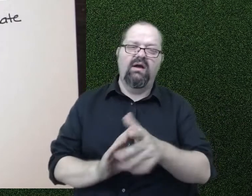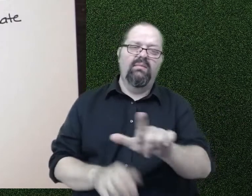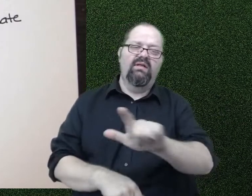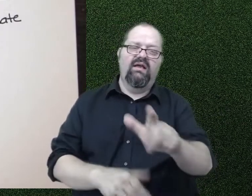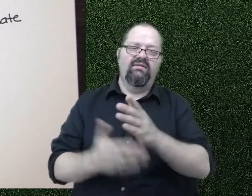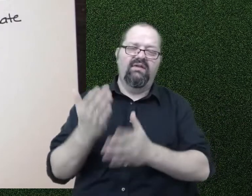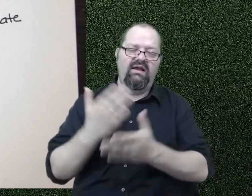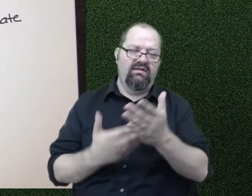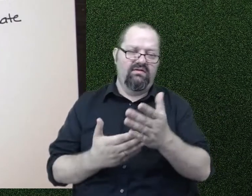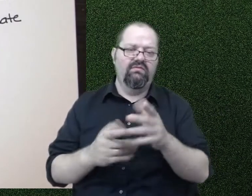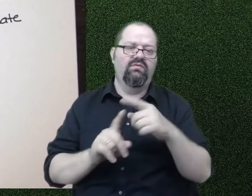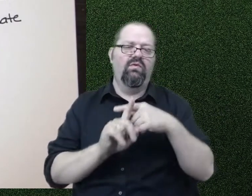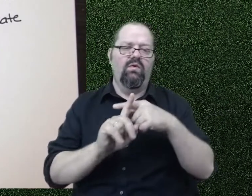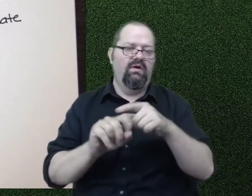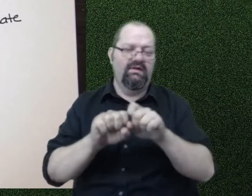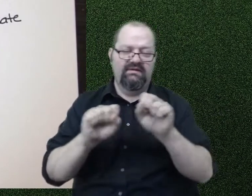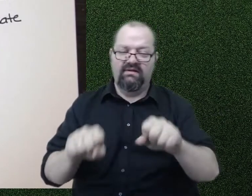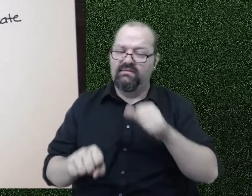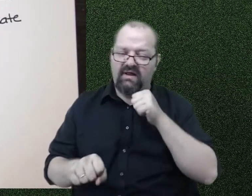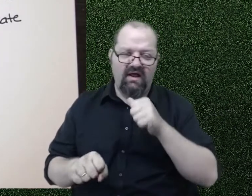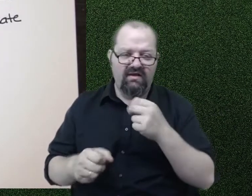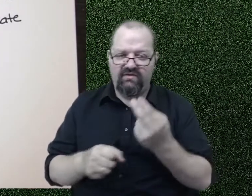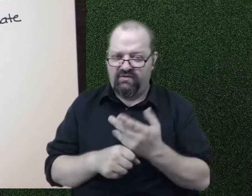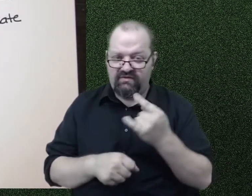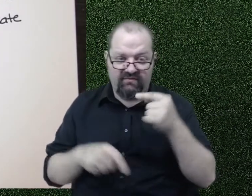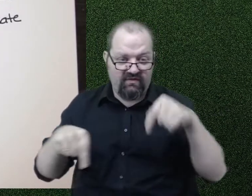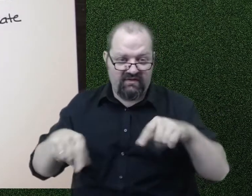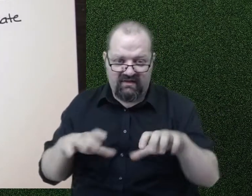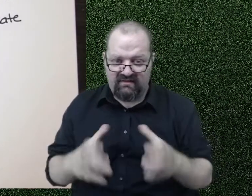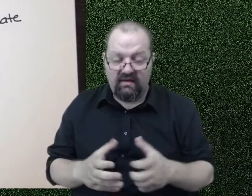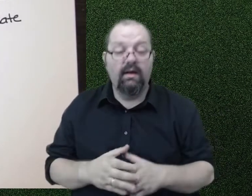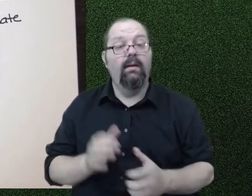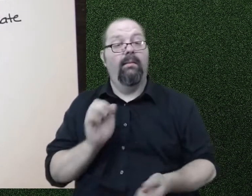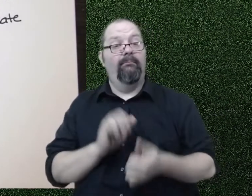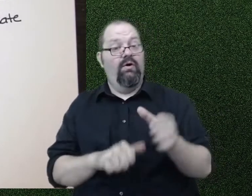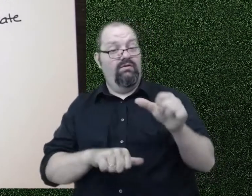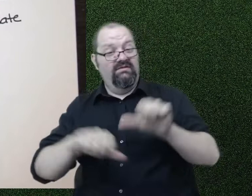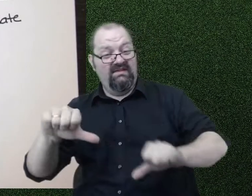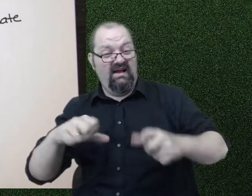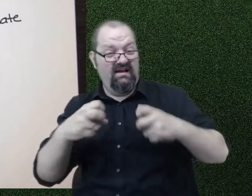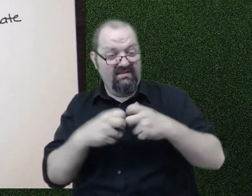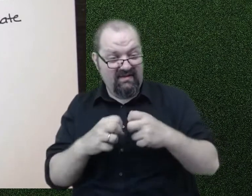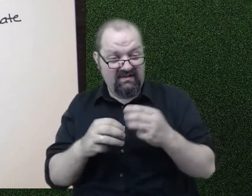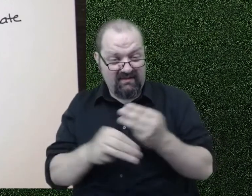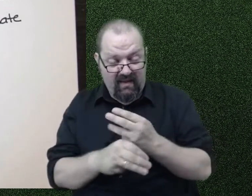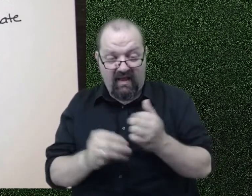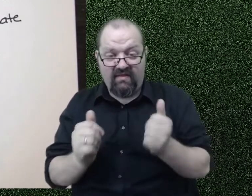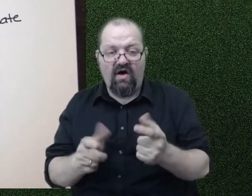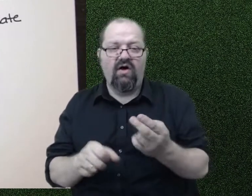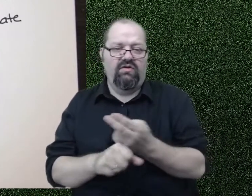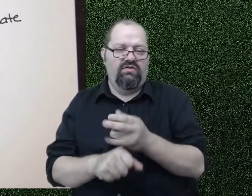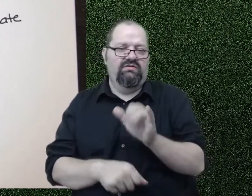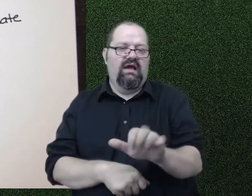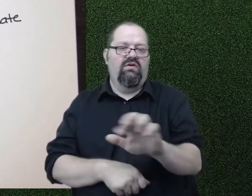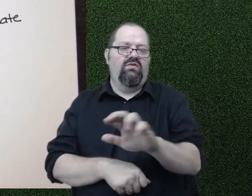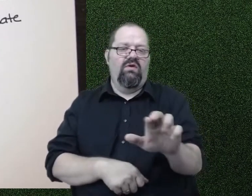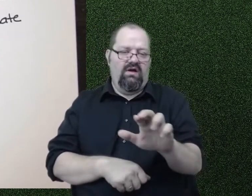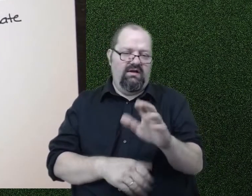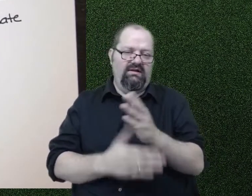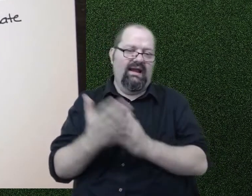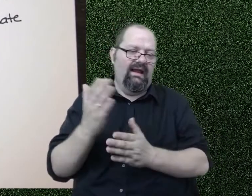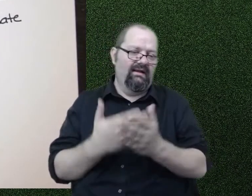not going to look at left-handed coordinate systems in this class, though. Most of the science and the physics and the math is all done in this right-handed coordinate